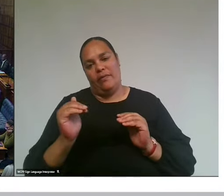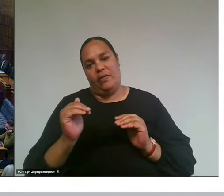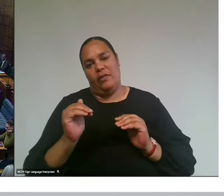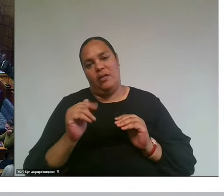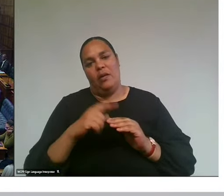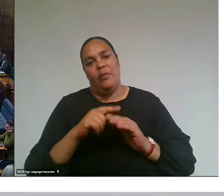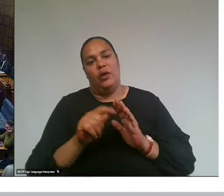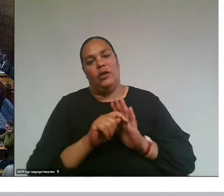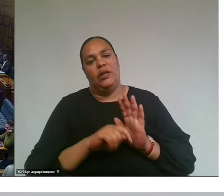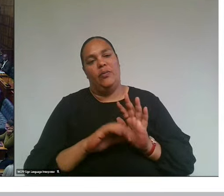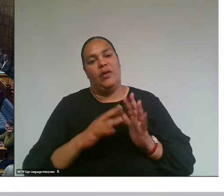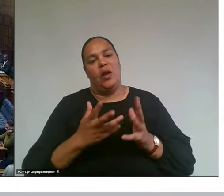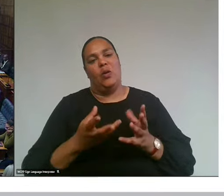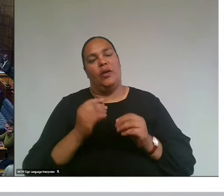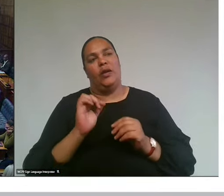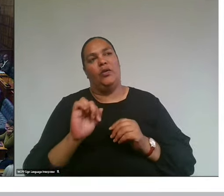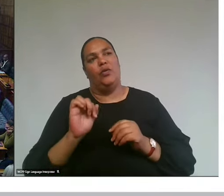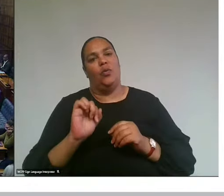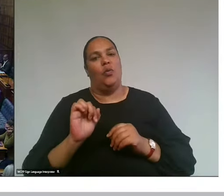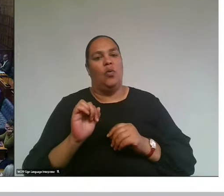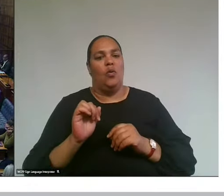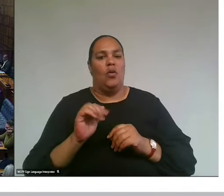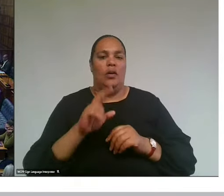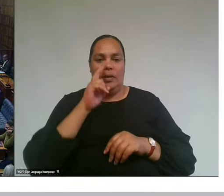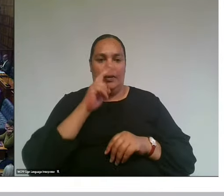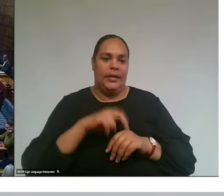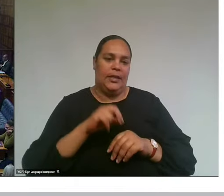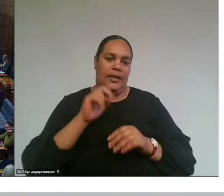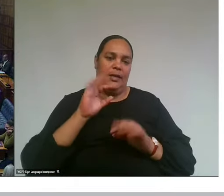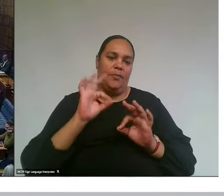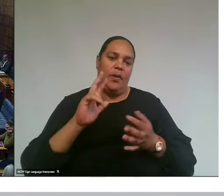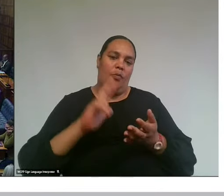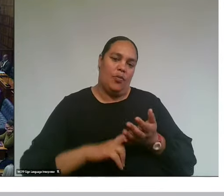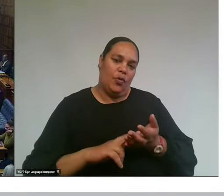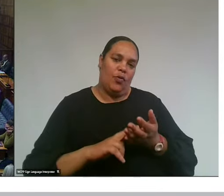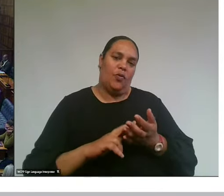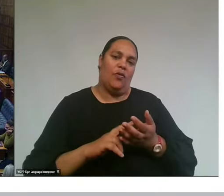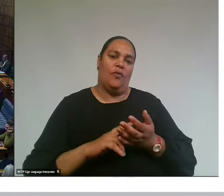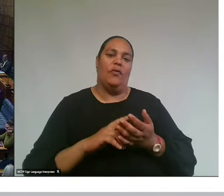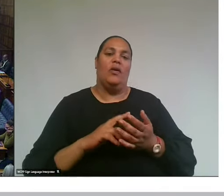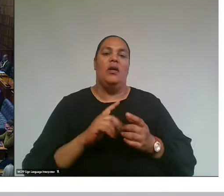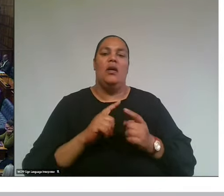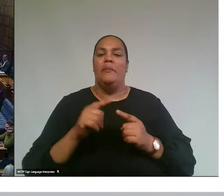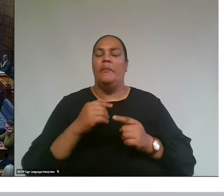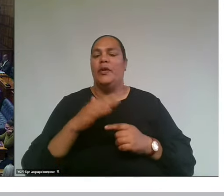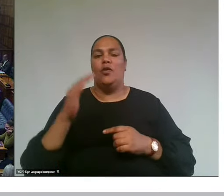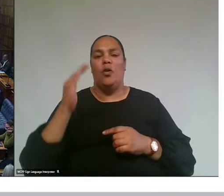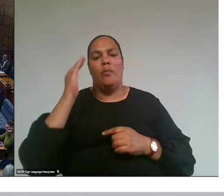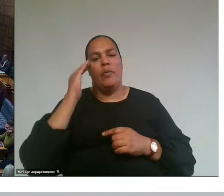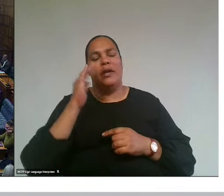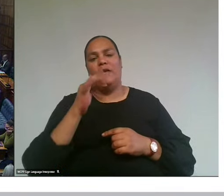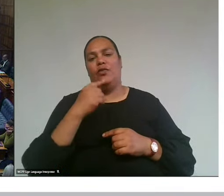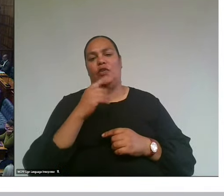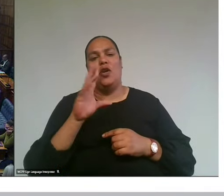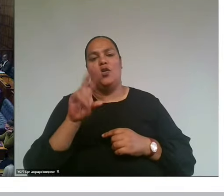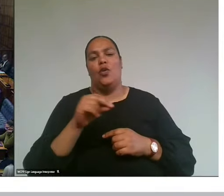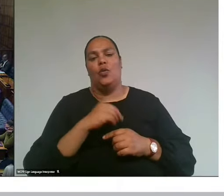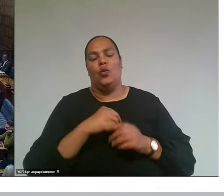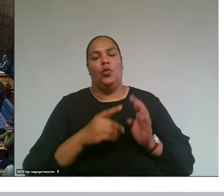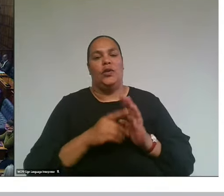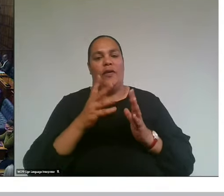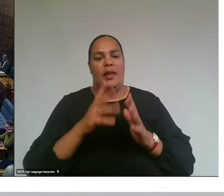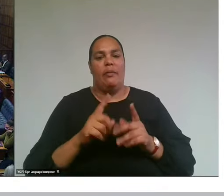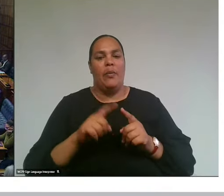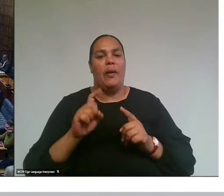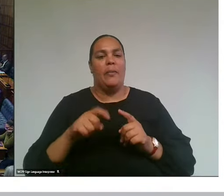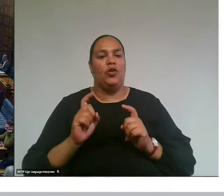terms of getting the necessary approvals uh and I don't mind if you say no to a developer but please it must